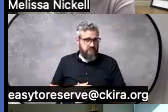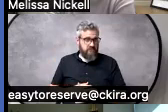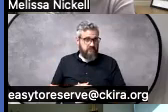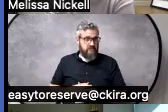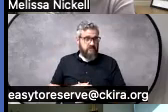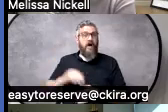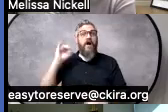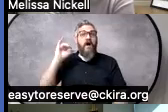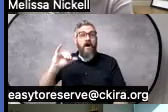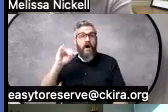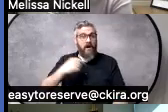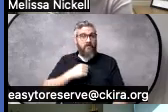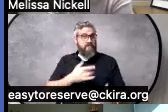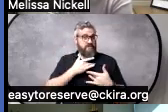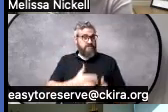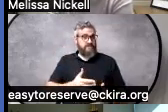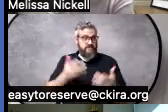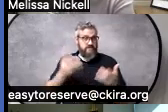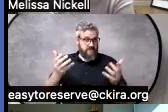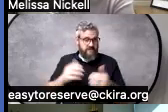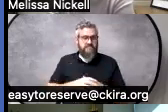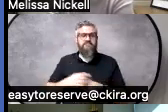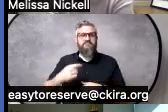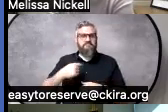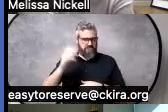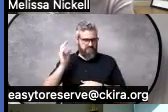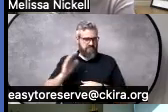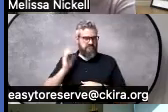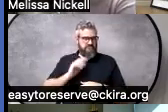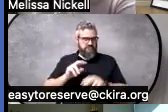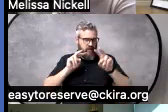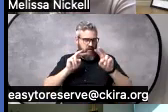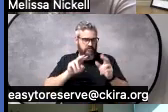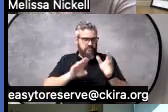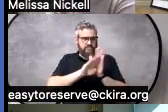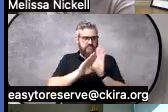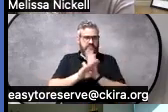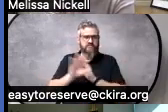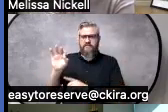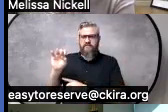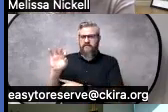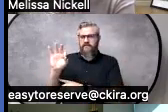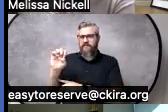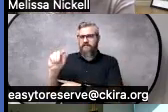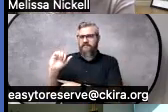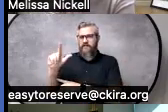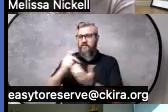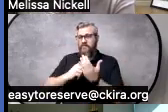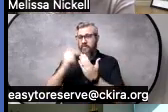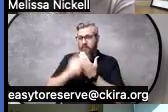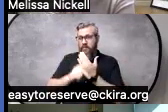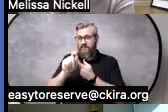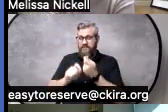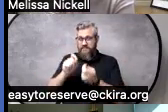Oh, what I typically do, so I used to look at developmental or fetal programming, specifically